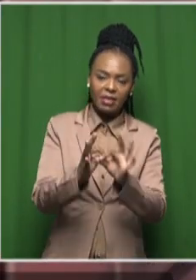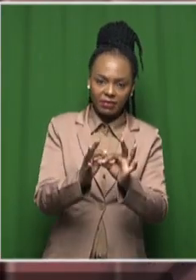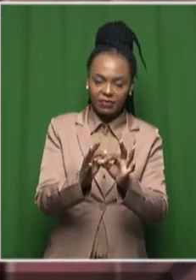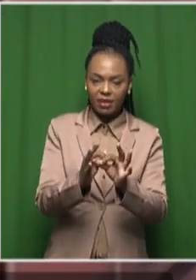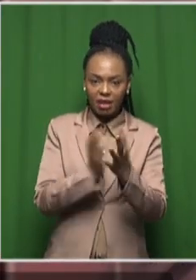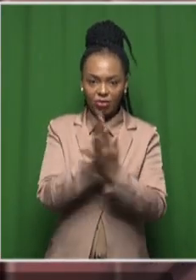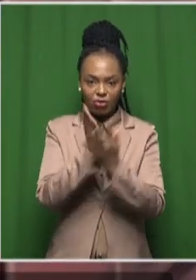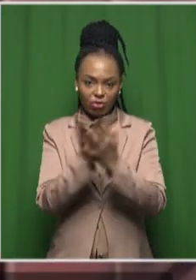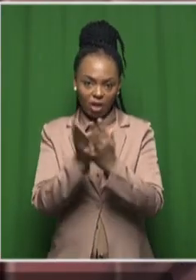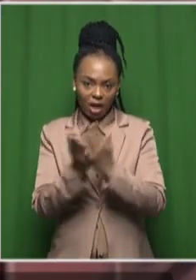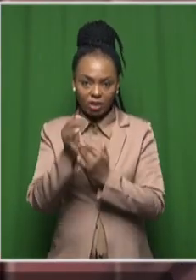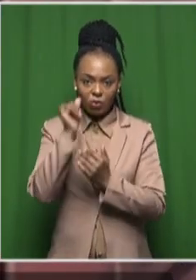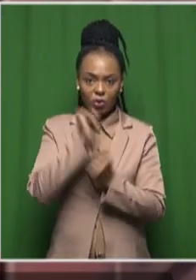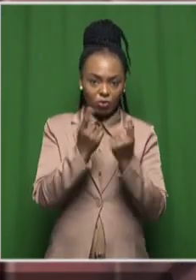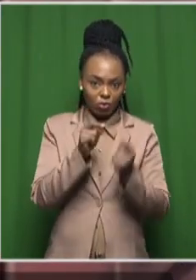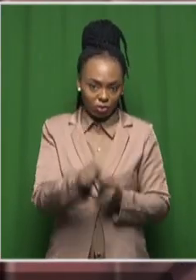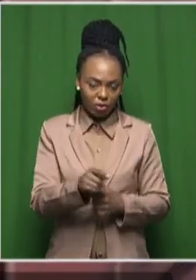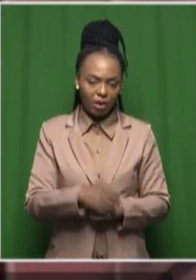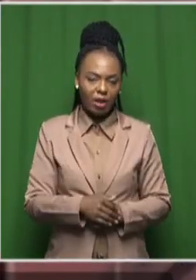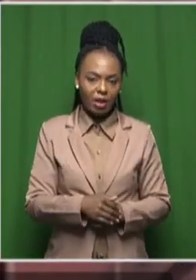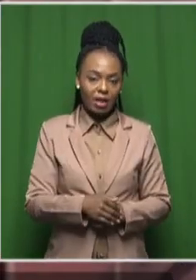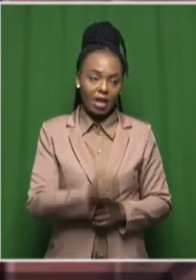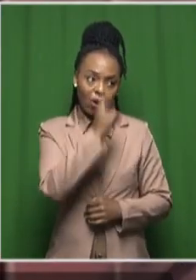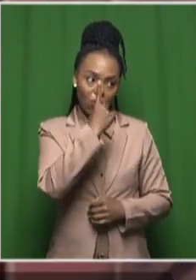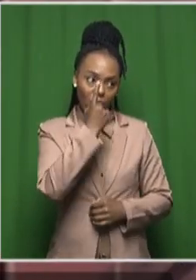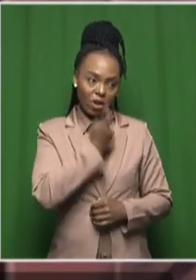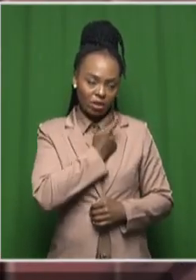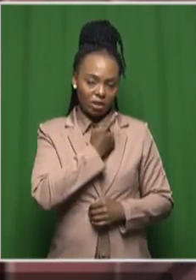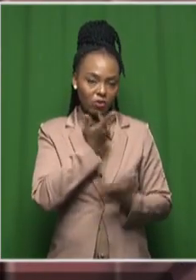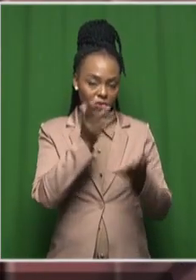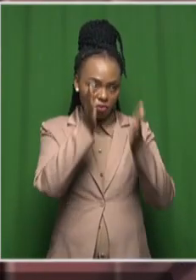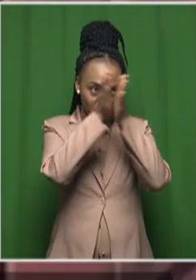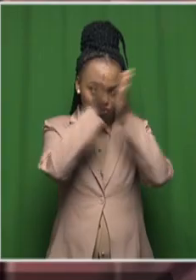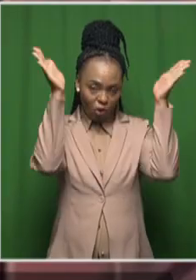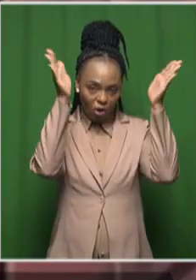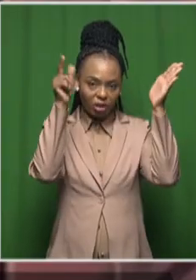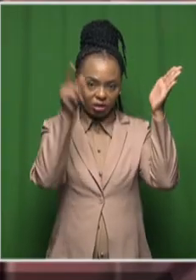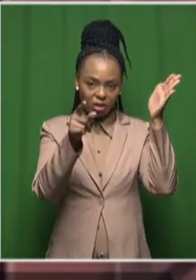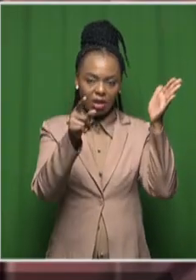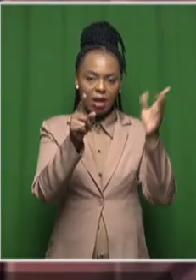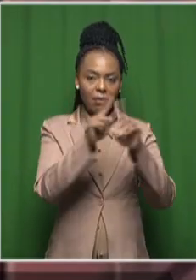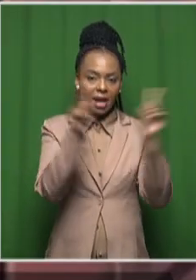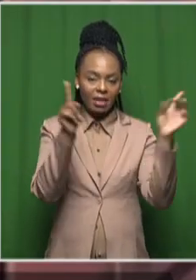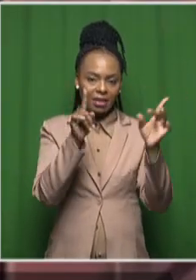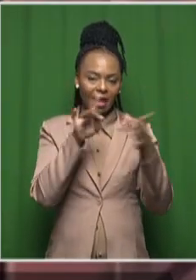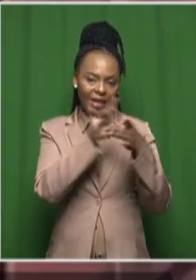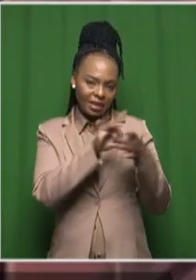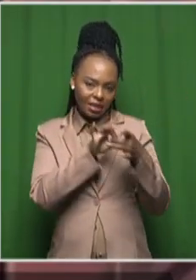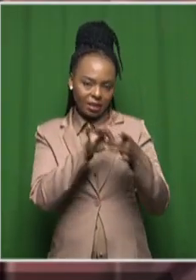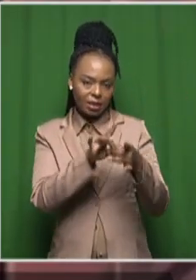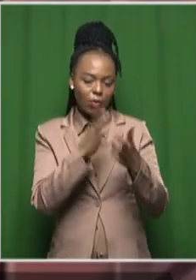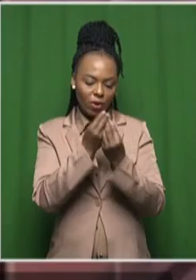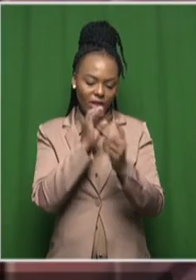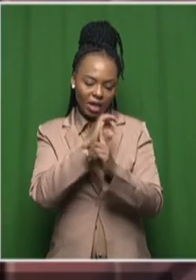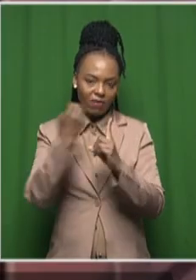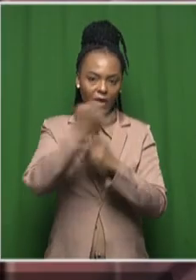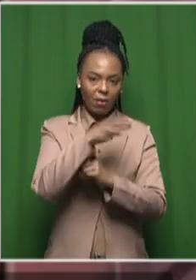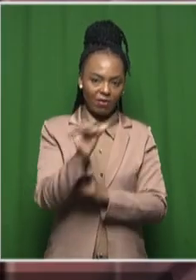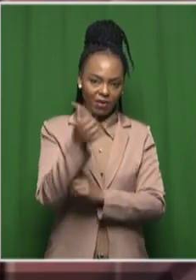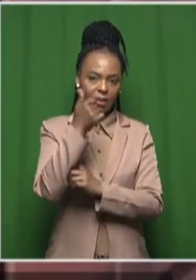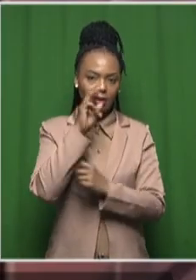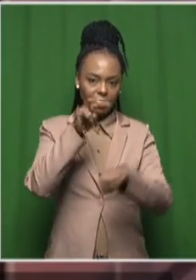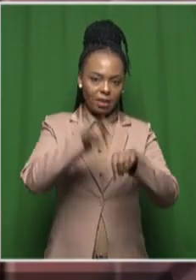of sustainability, that's a broad question. So there's a relationship that we have with the environment. That is